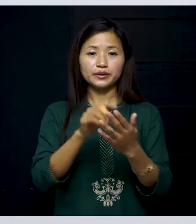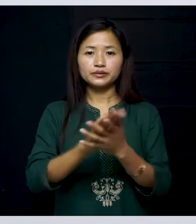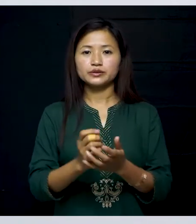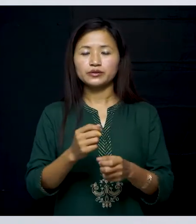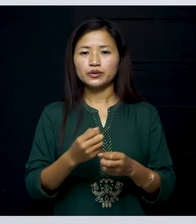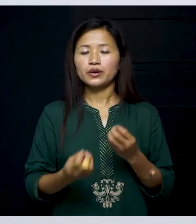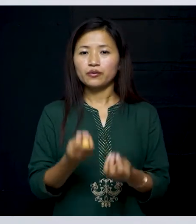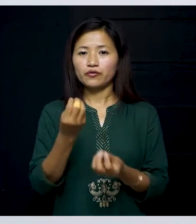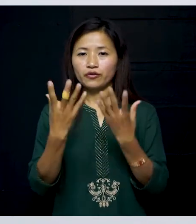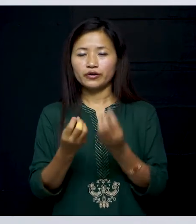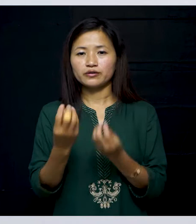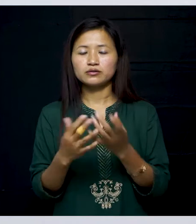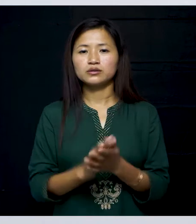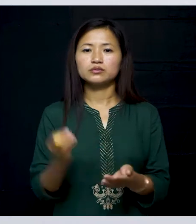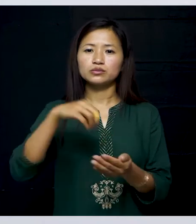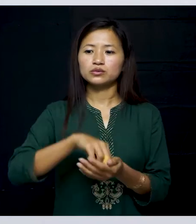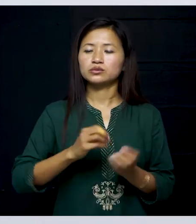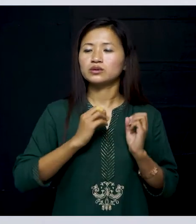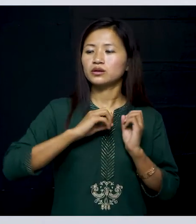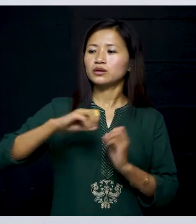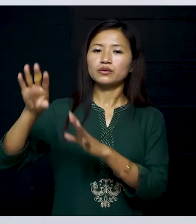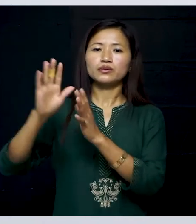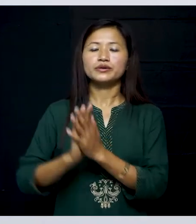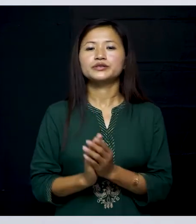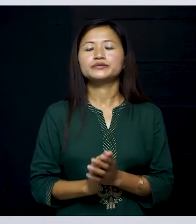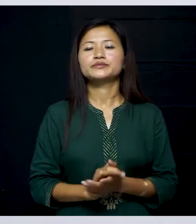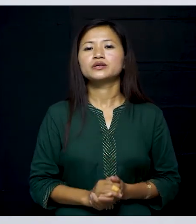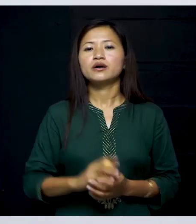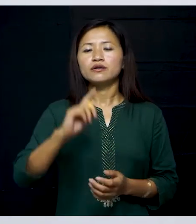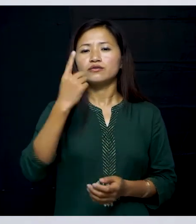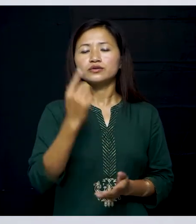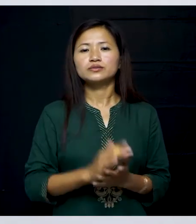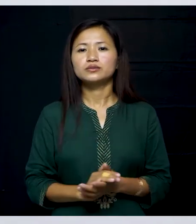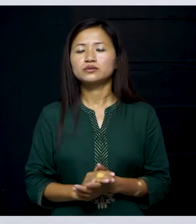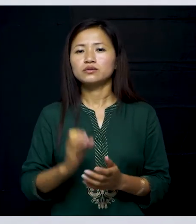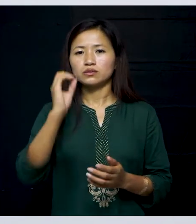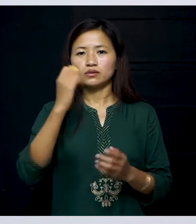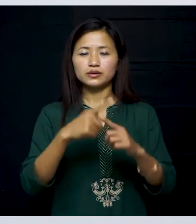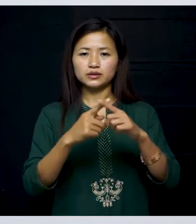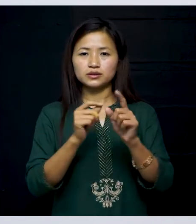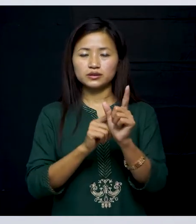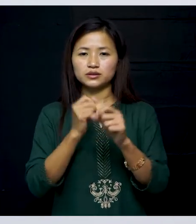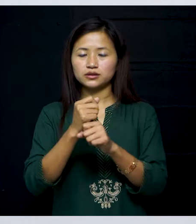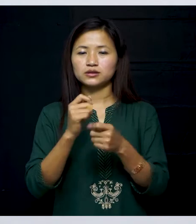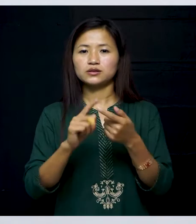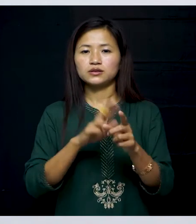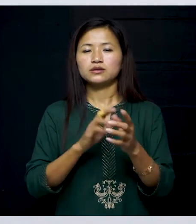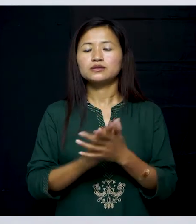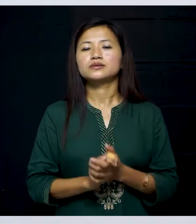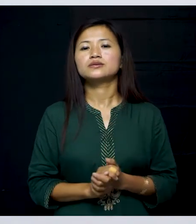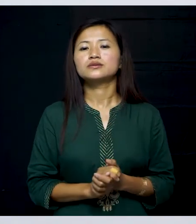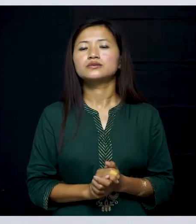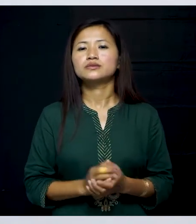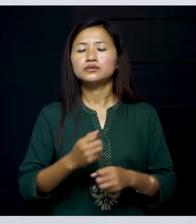fire again. Douse means to put away fire again. We know in the first place that oxygen is very important to make fire, right? I